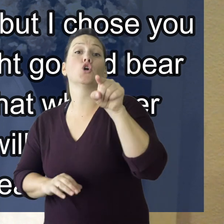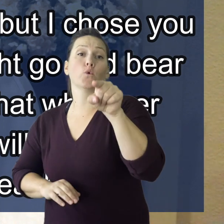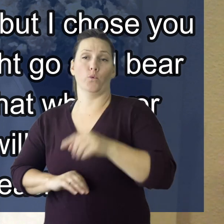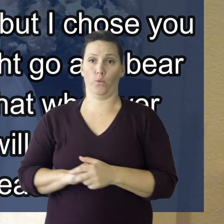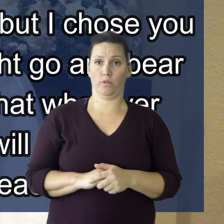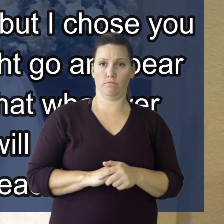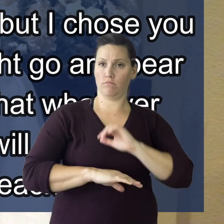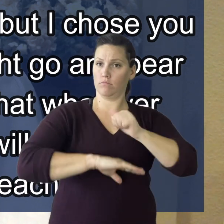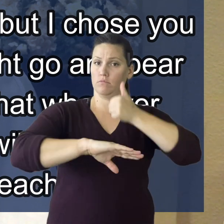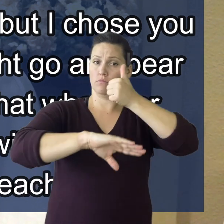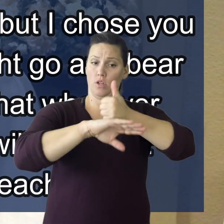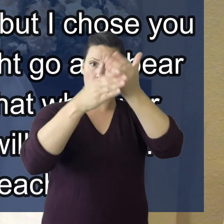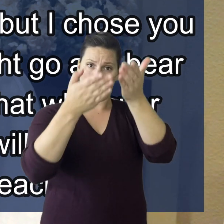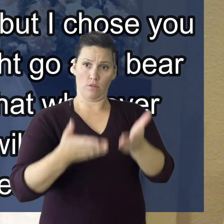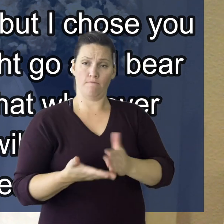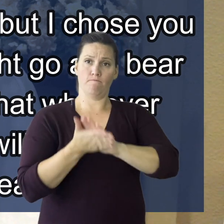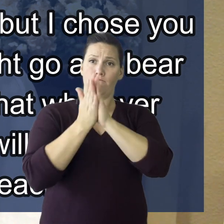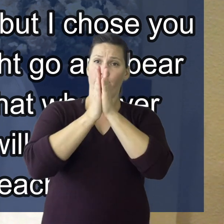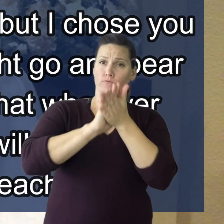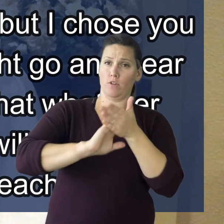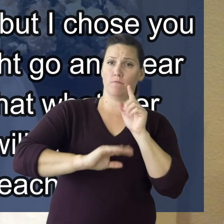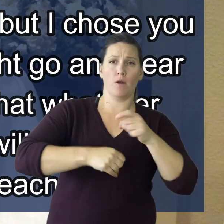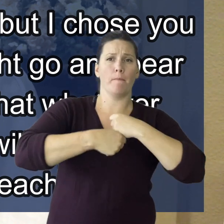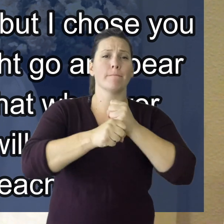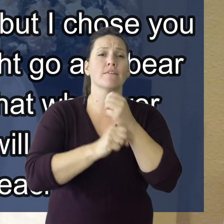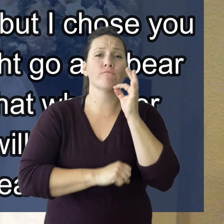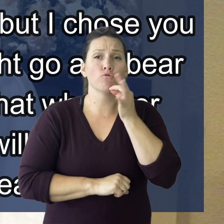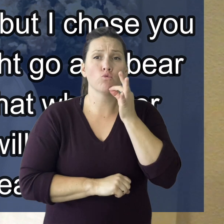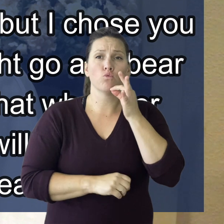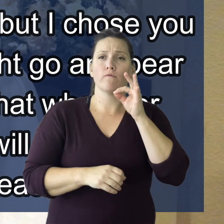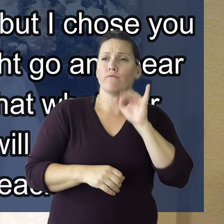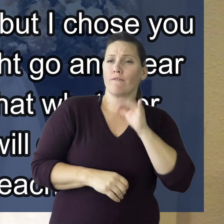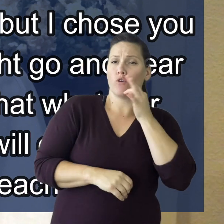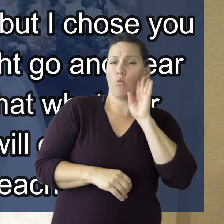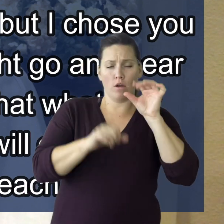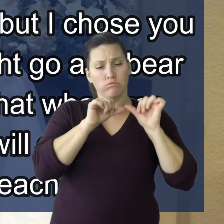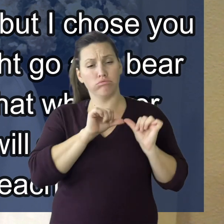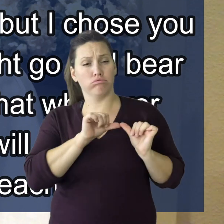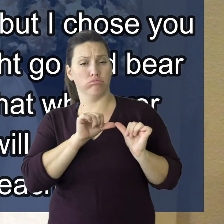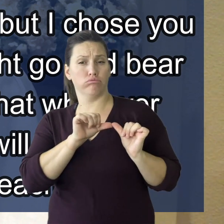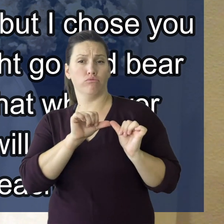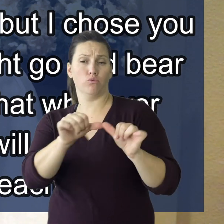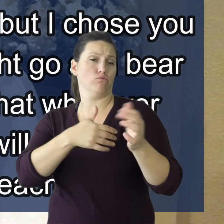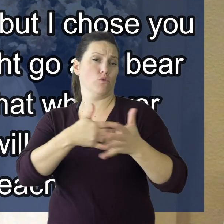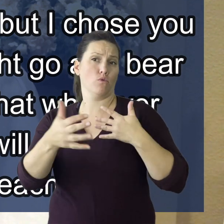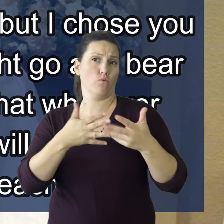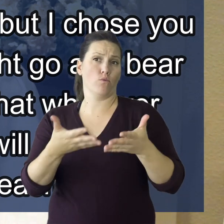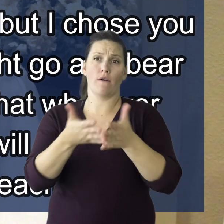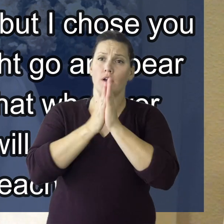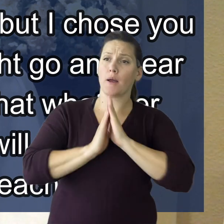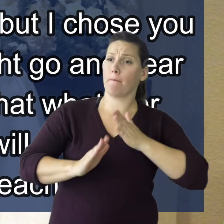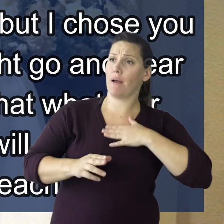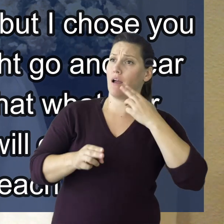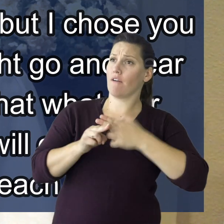you and appointed you so that you might go and bear fruit, fruit that will last, so that